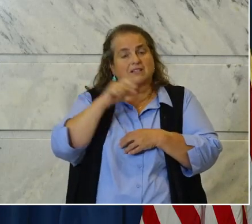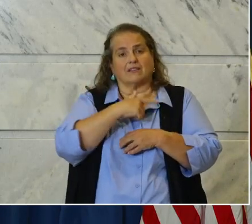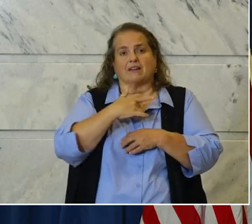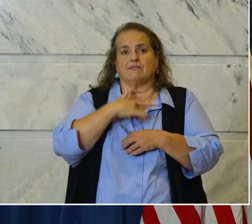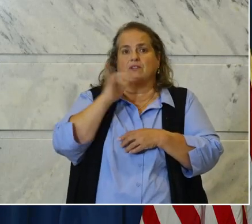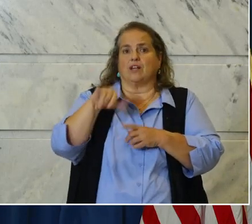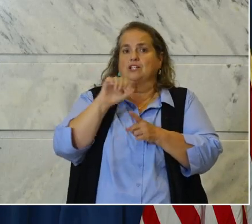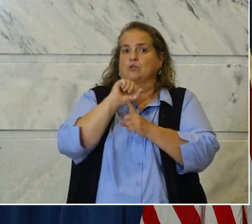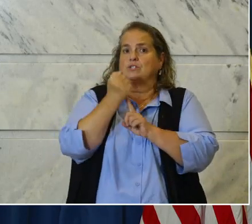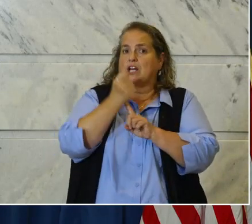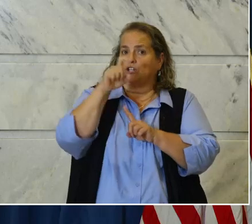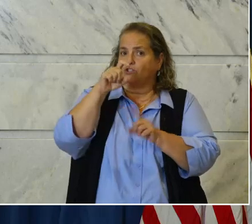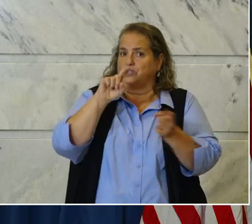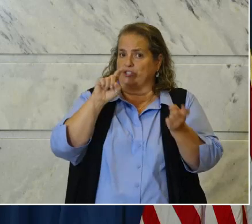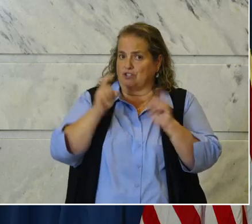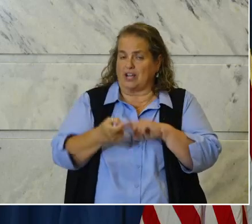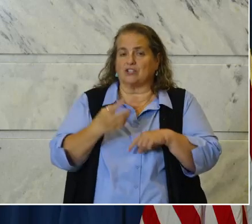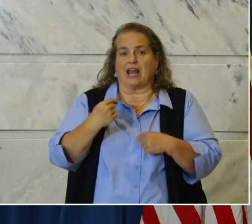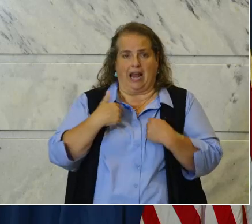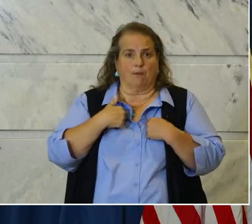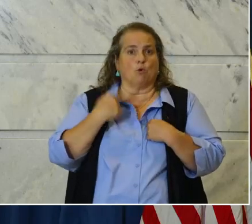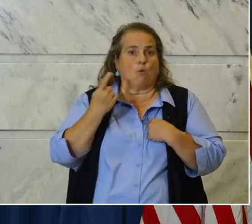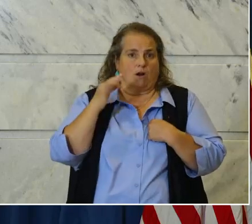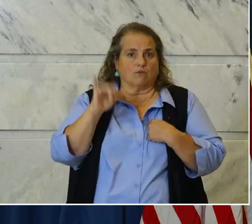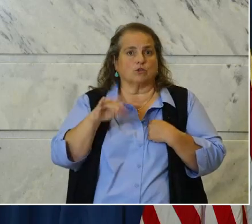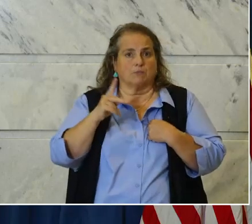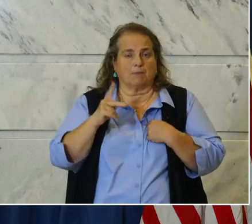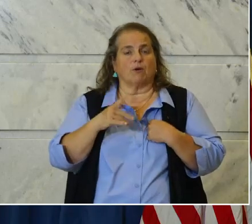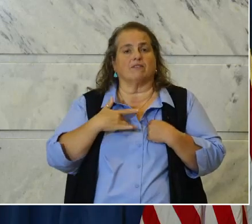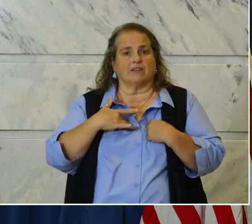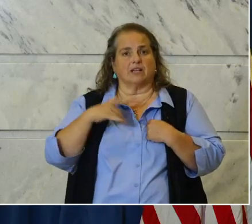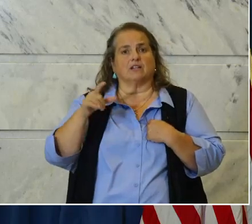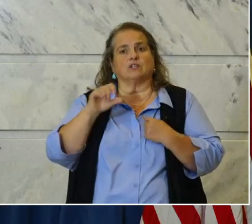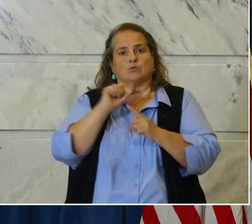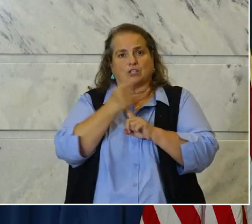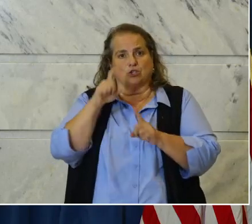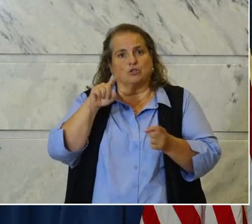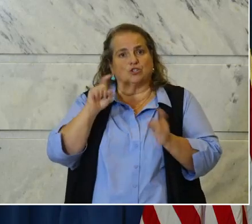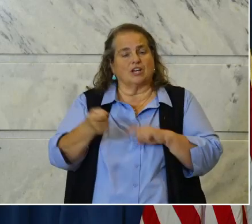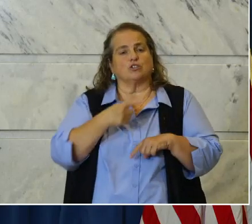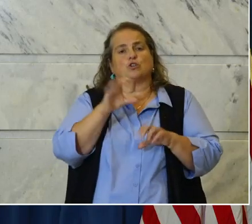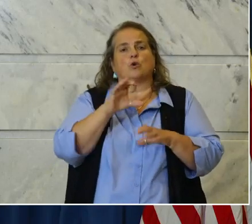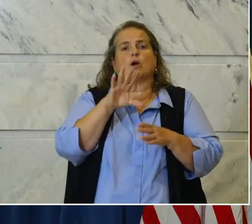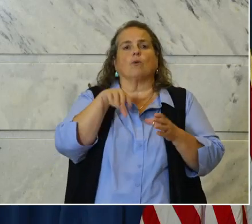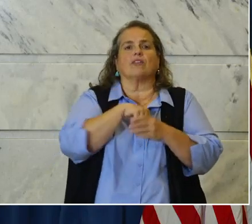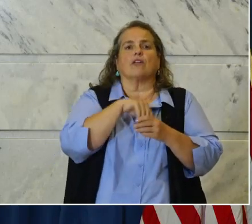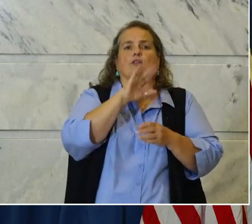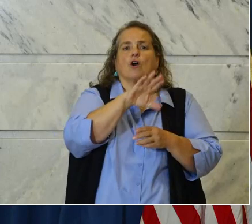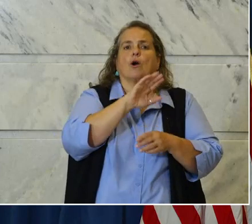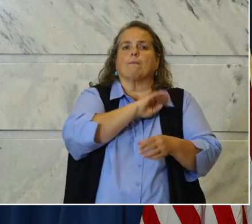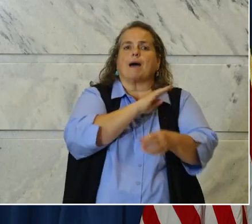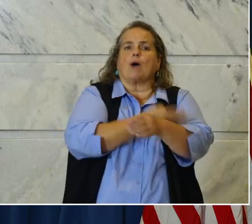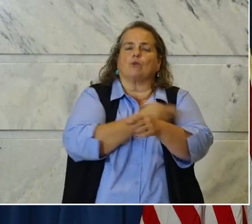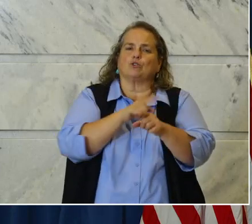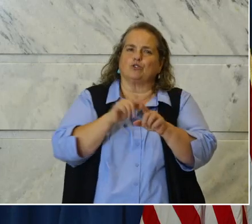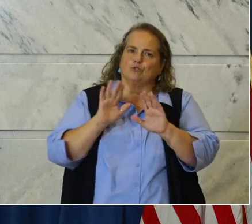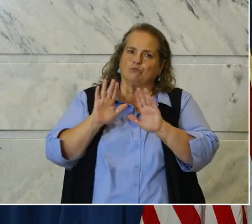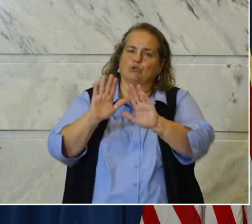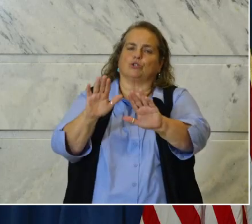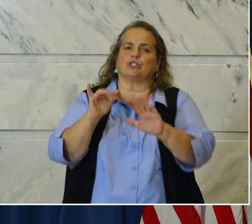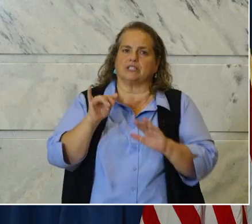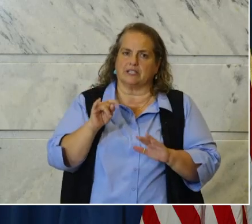I'm certainly one, doing what's within their power to try to move it forward. You know,